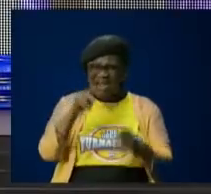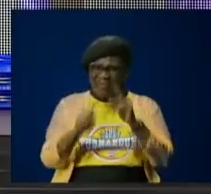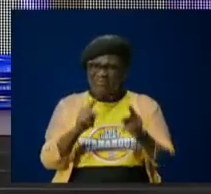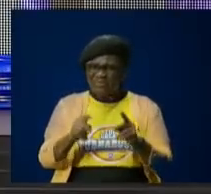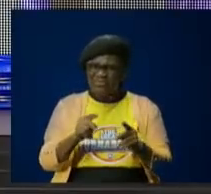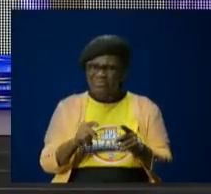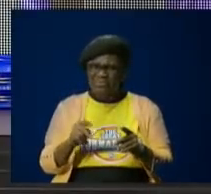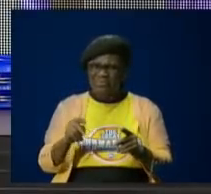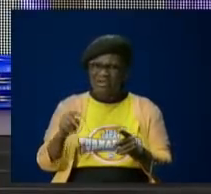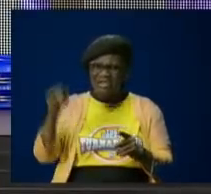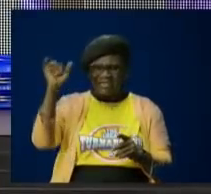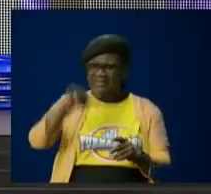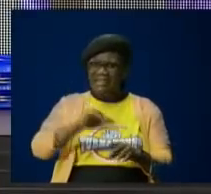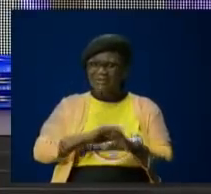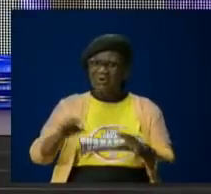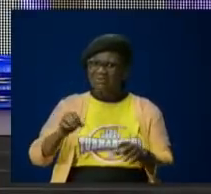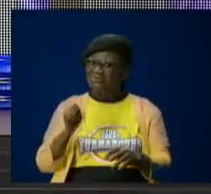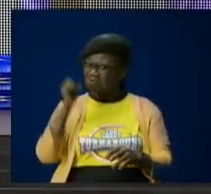Lagos?